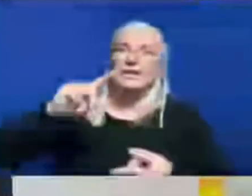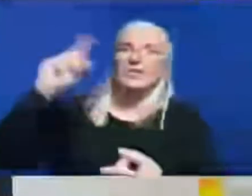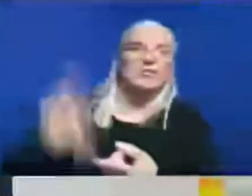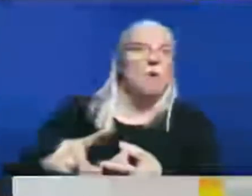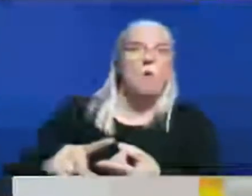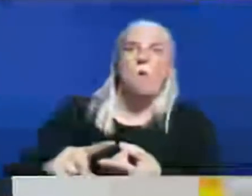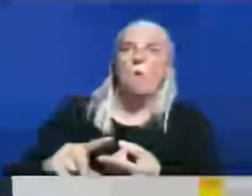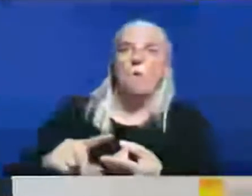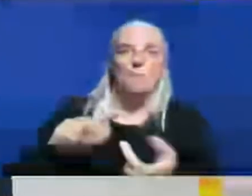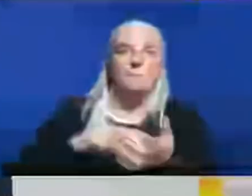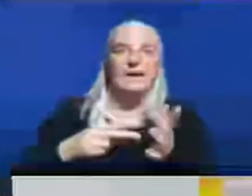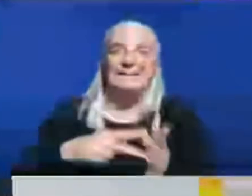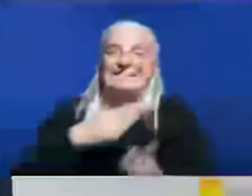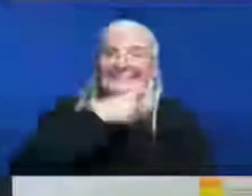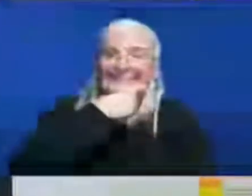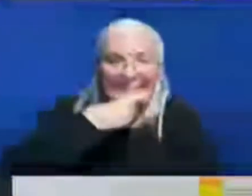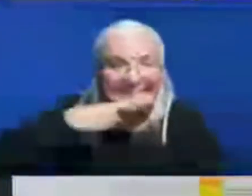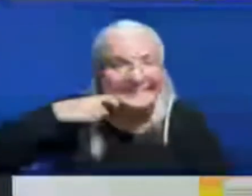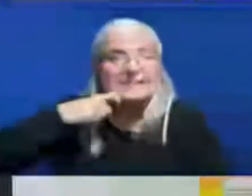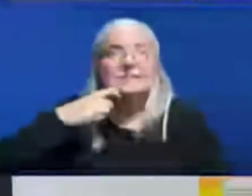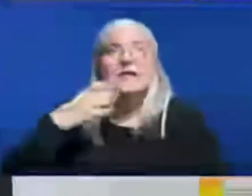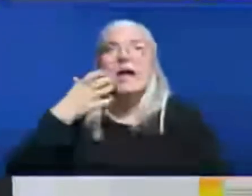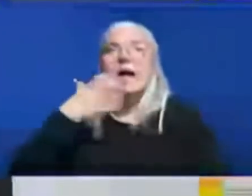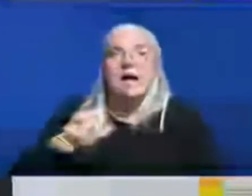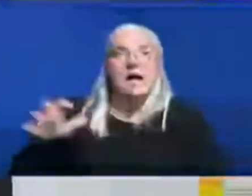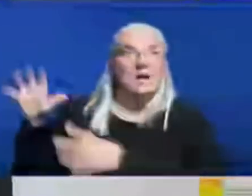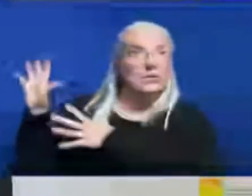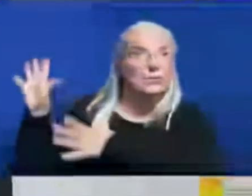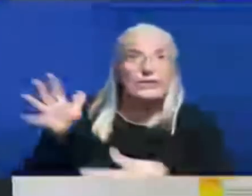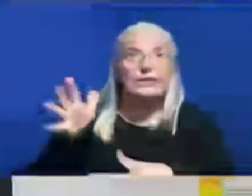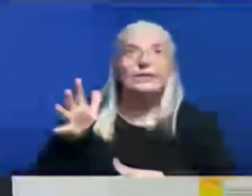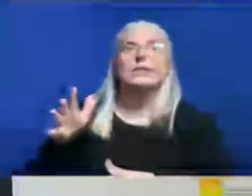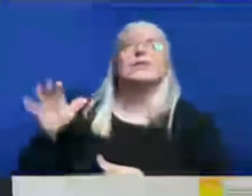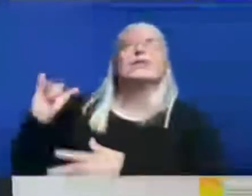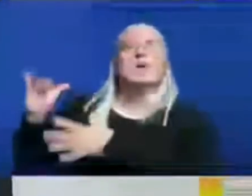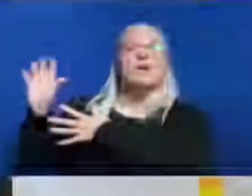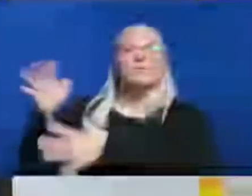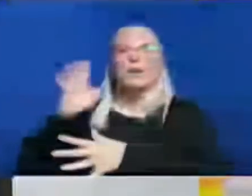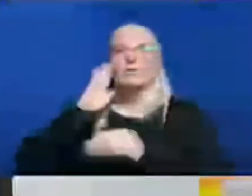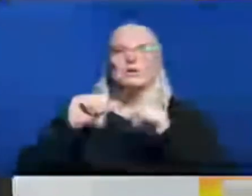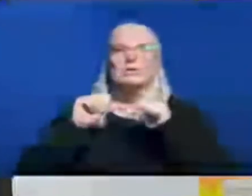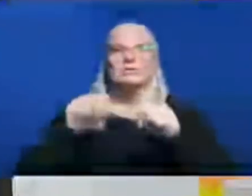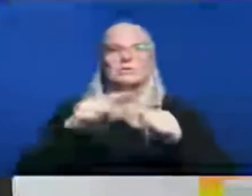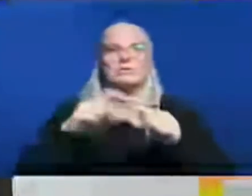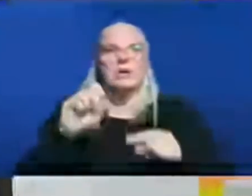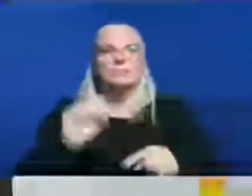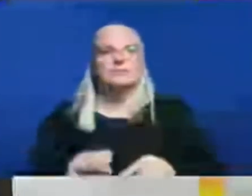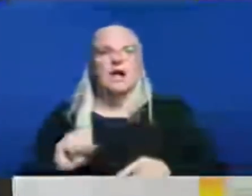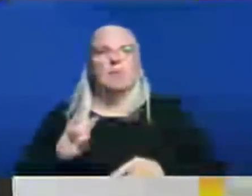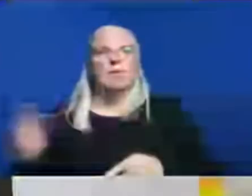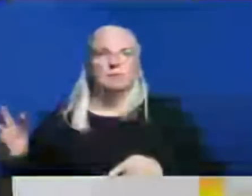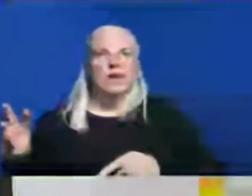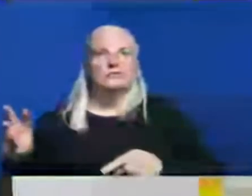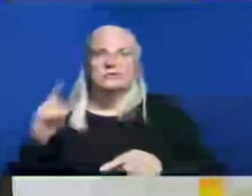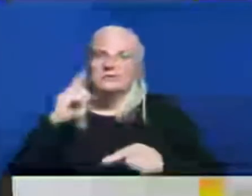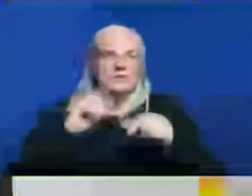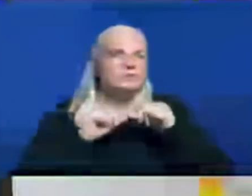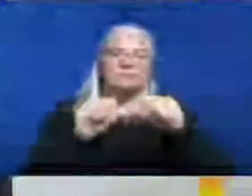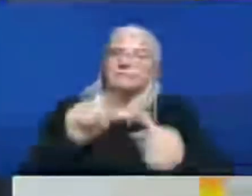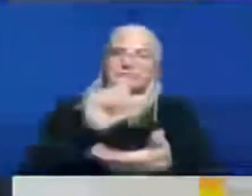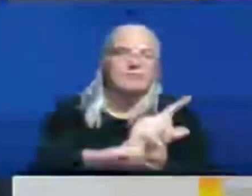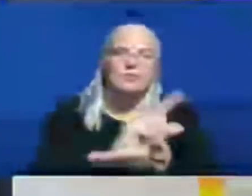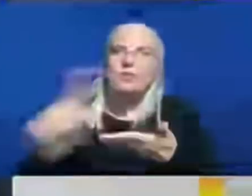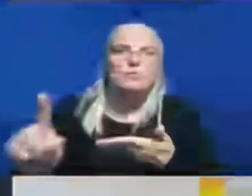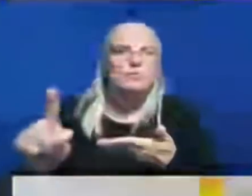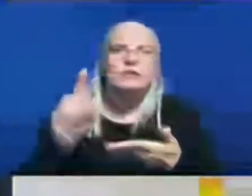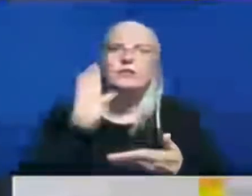pretty windy. Our winds will continue from the southwest through the remainder of the week. They shouldn't be as strong, though, as they're going to be on